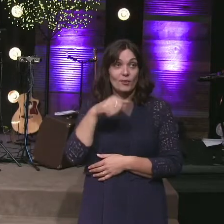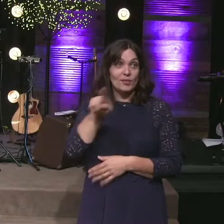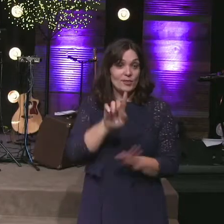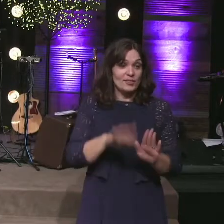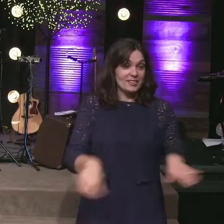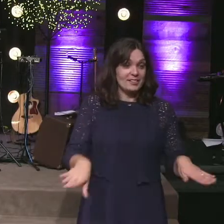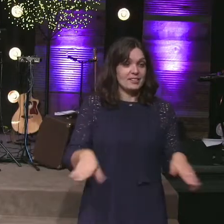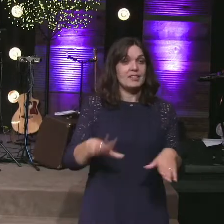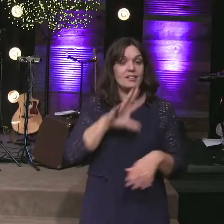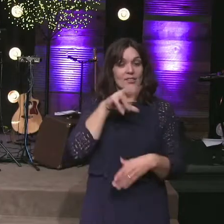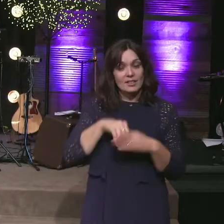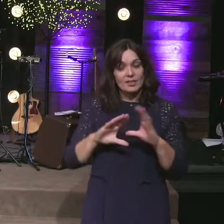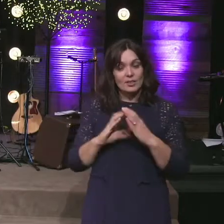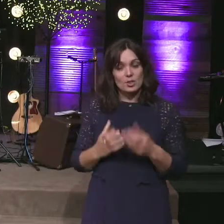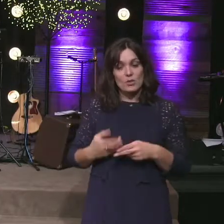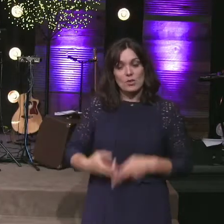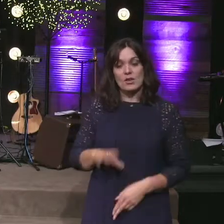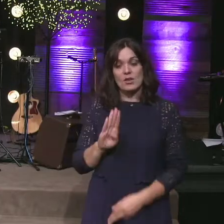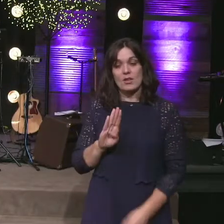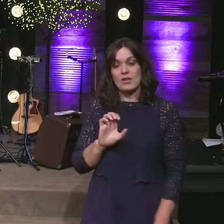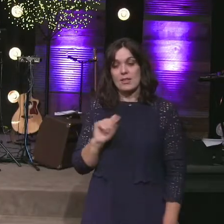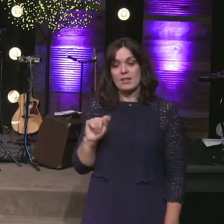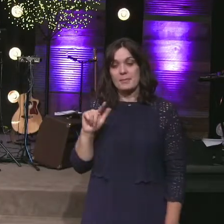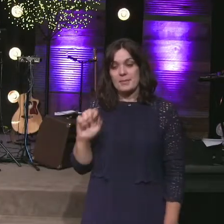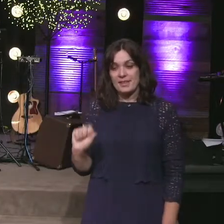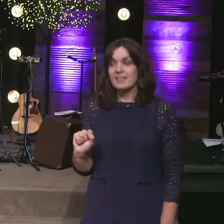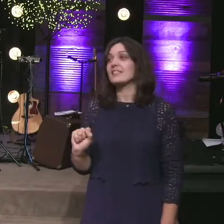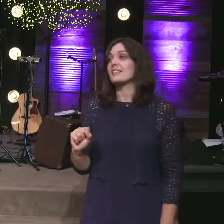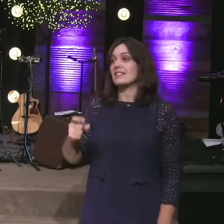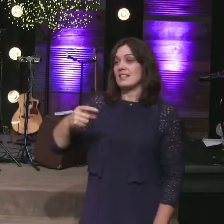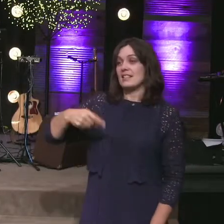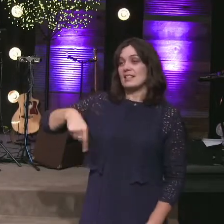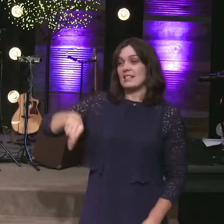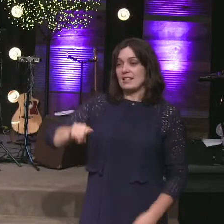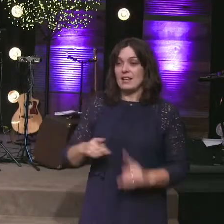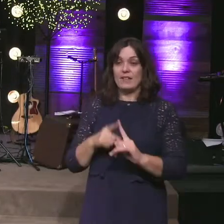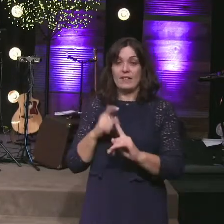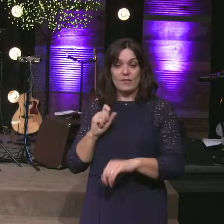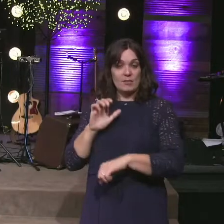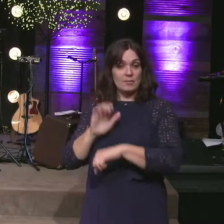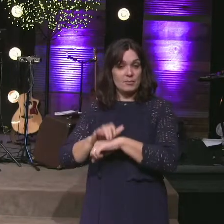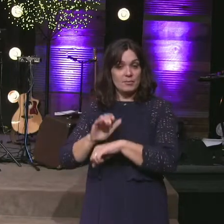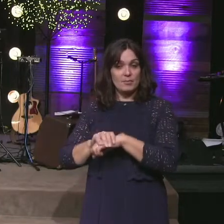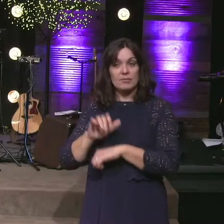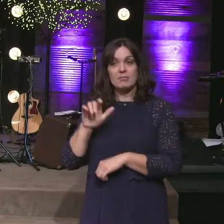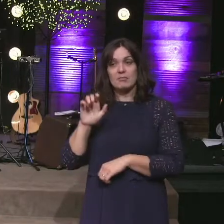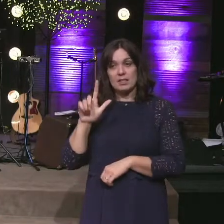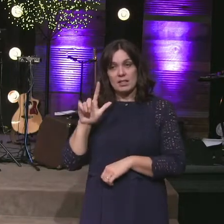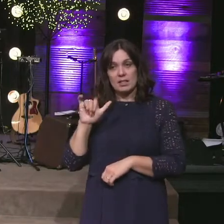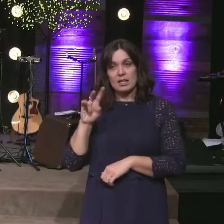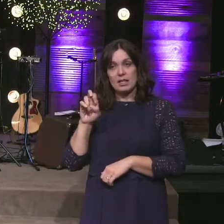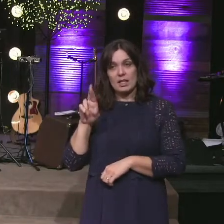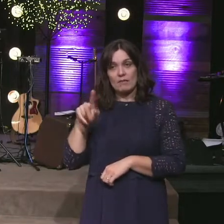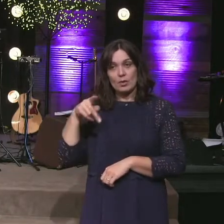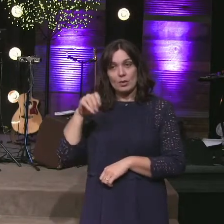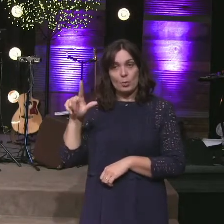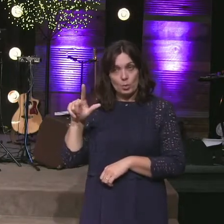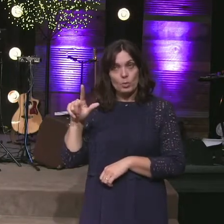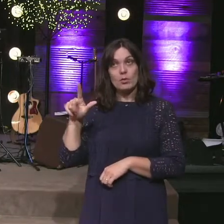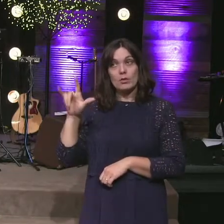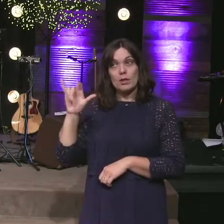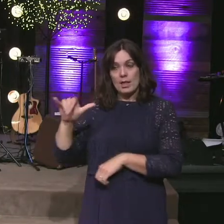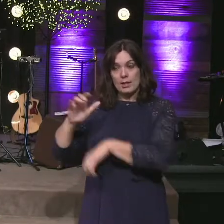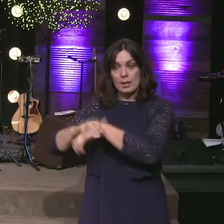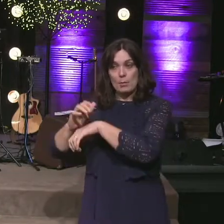called the Beatles. And they came from Liverpool, England in 1964. It was the British